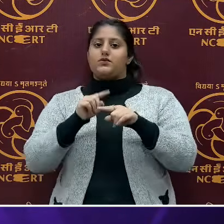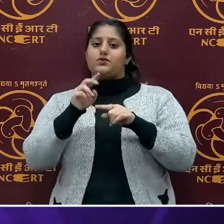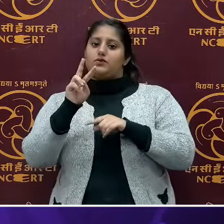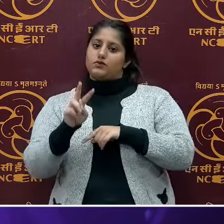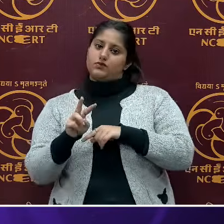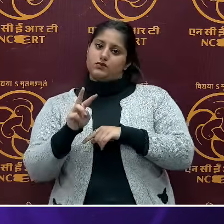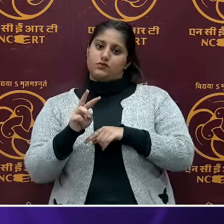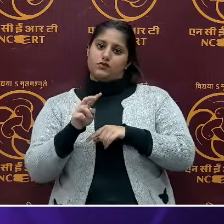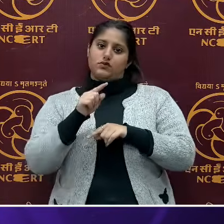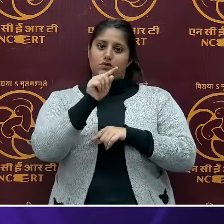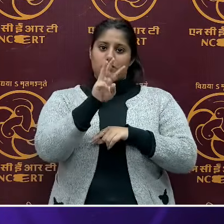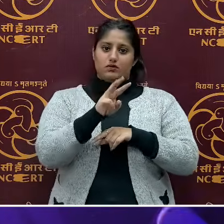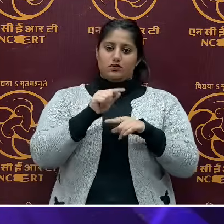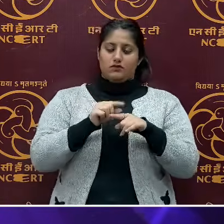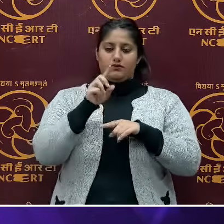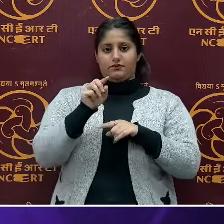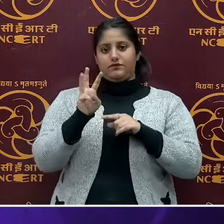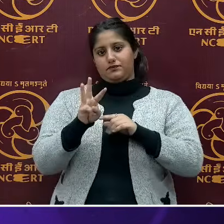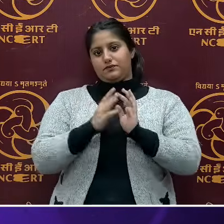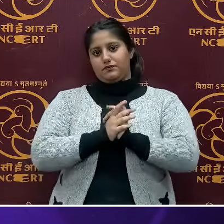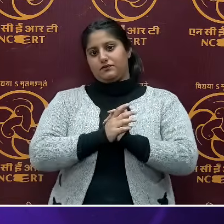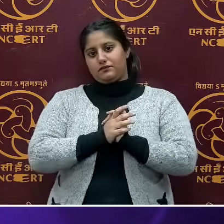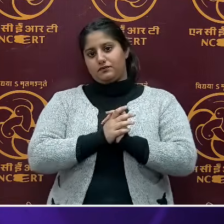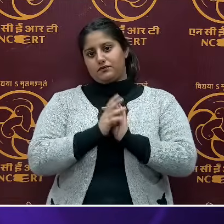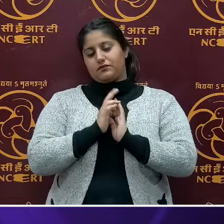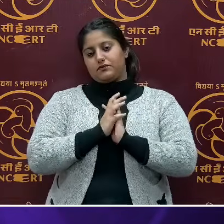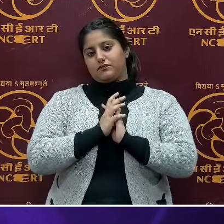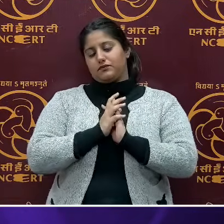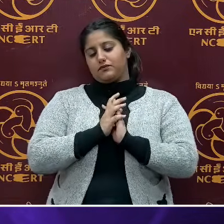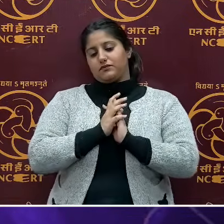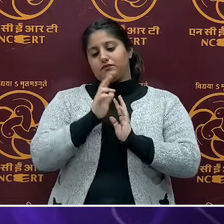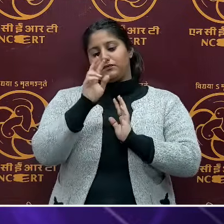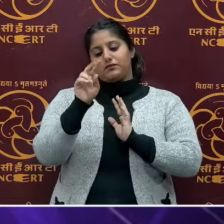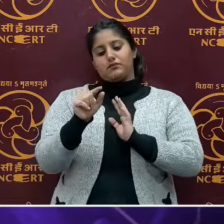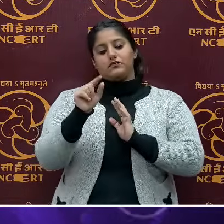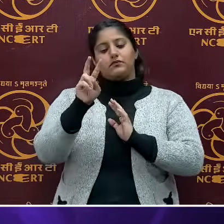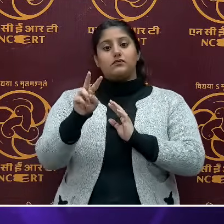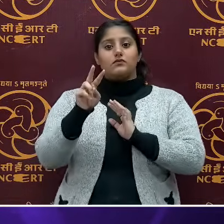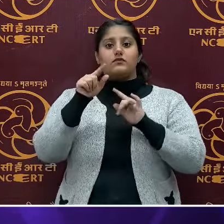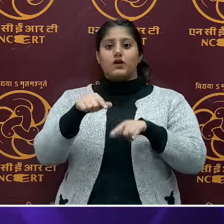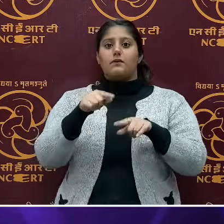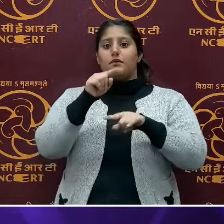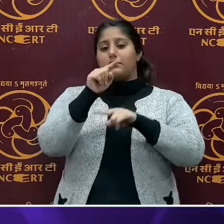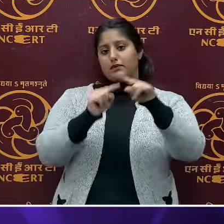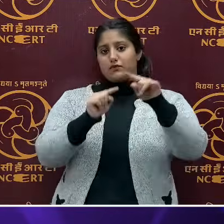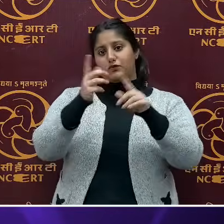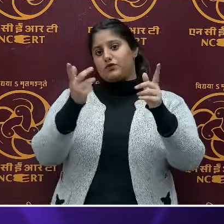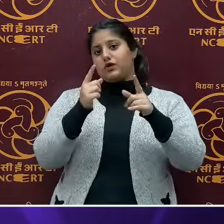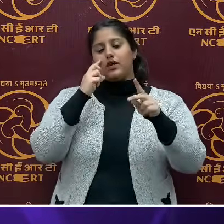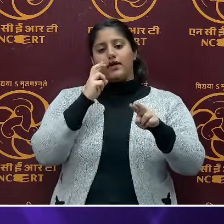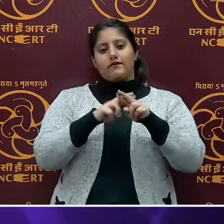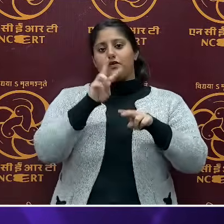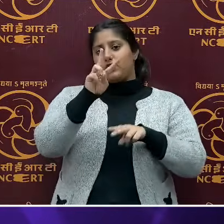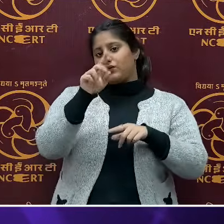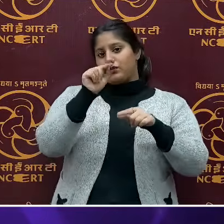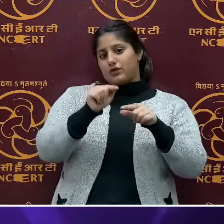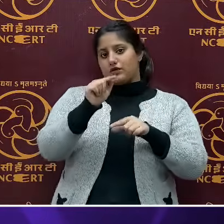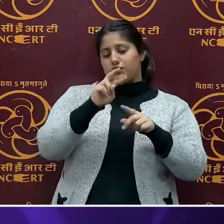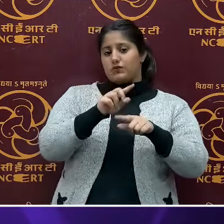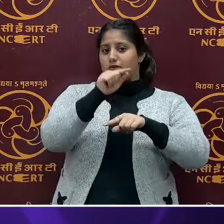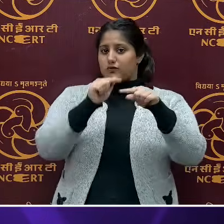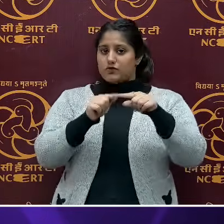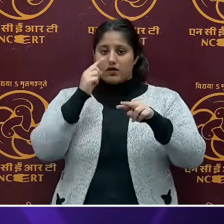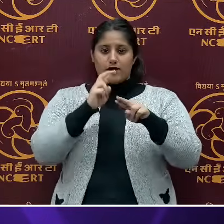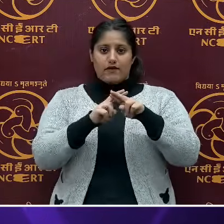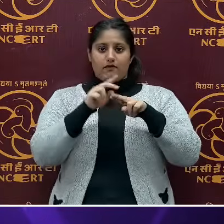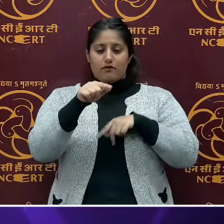become 3:2. Now what do you mean by proportion? Two ratios are in proportion. For this we are going